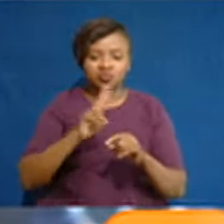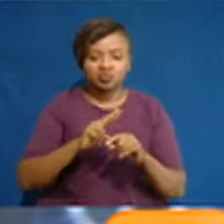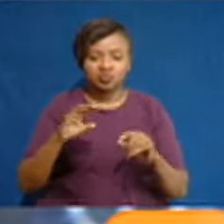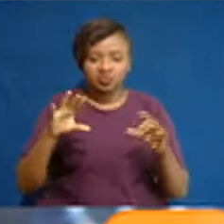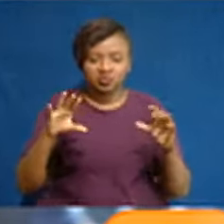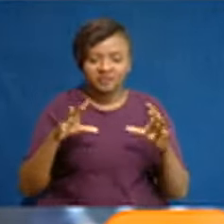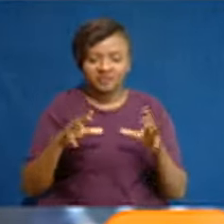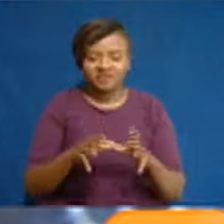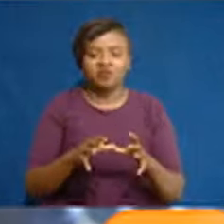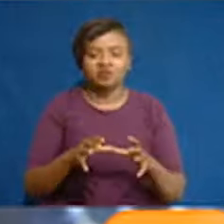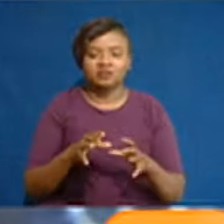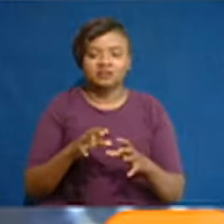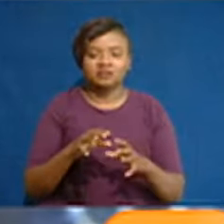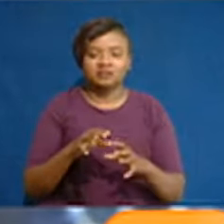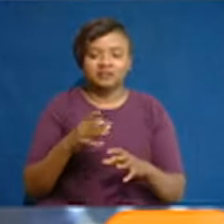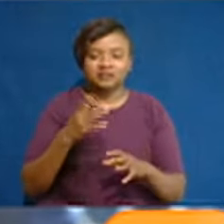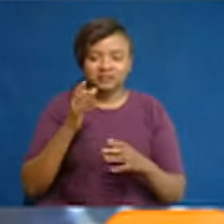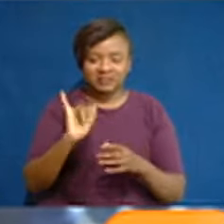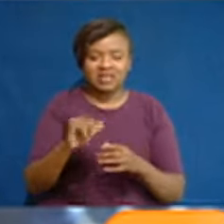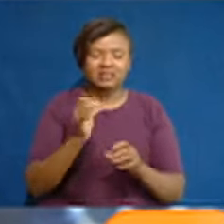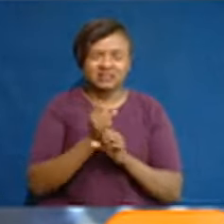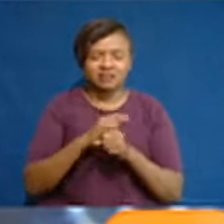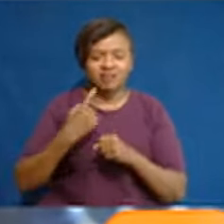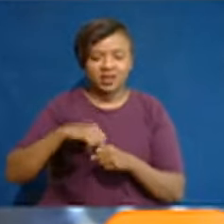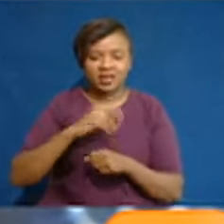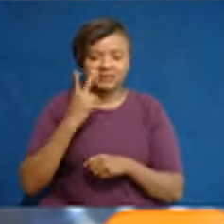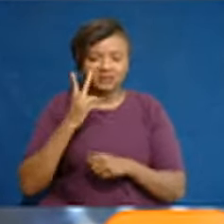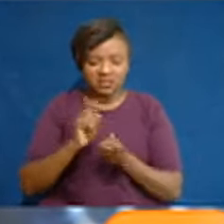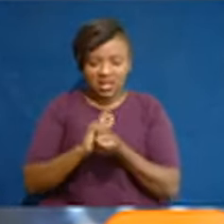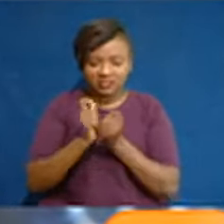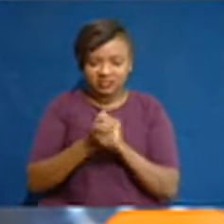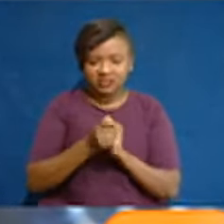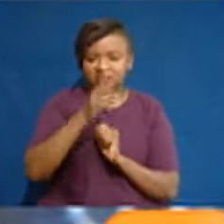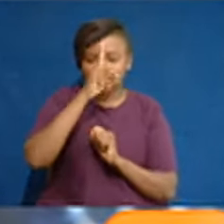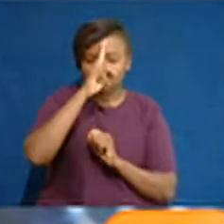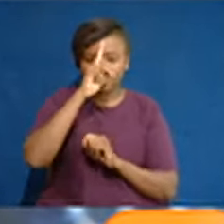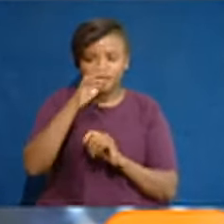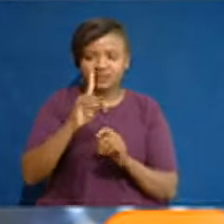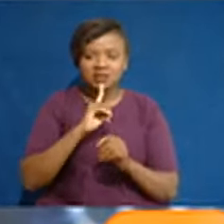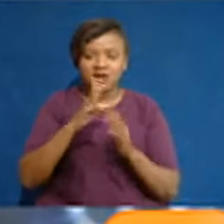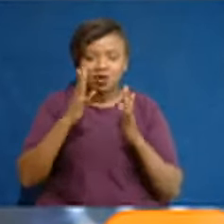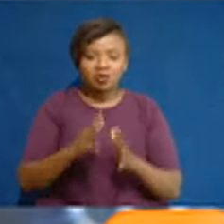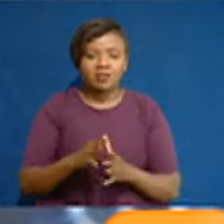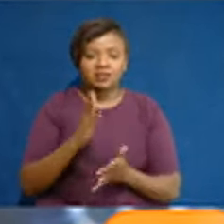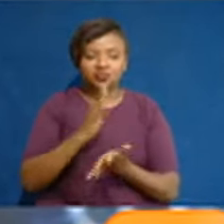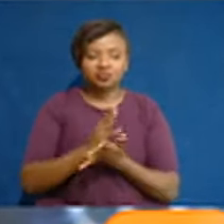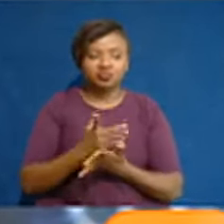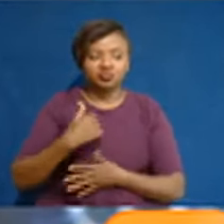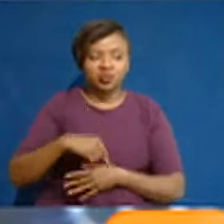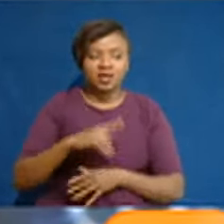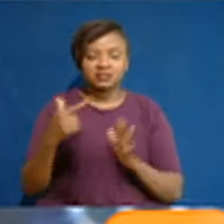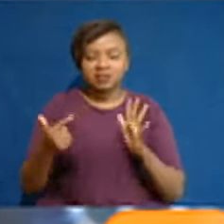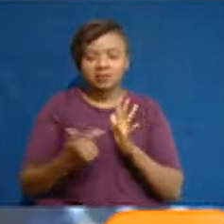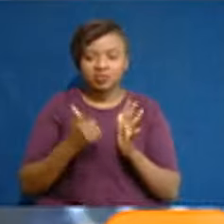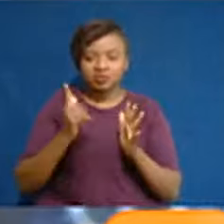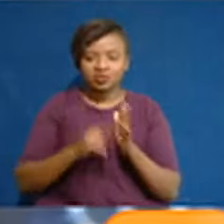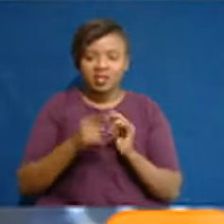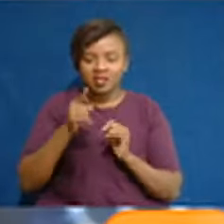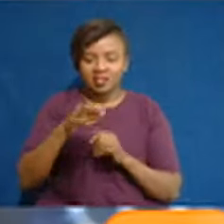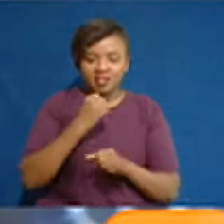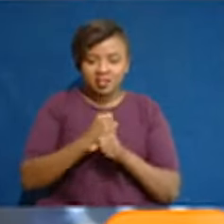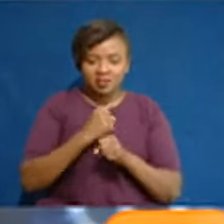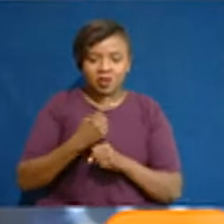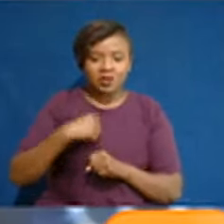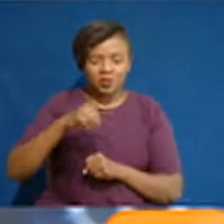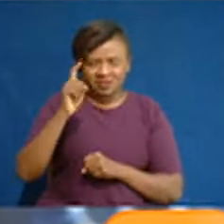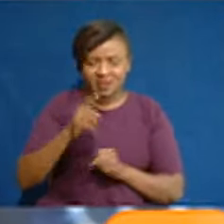that work that has seen a change in the leadership of the police command. So I think we have to say, that this work must continue.